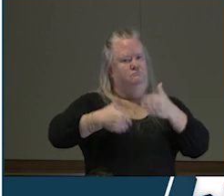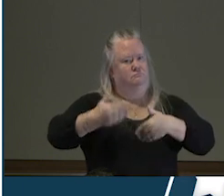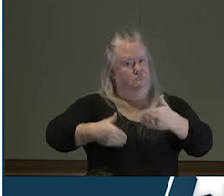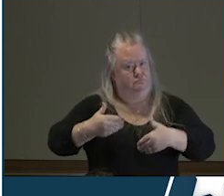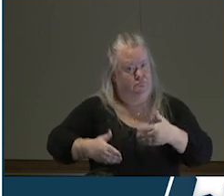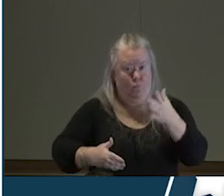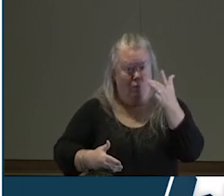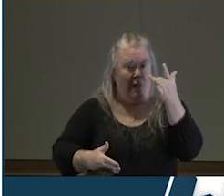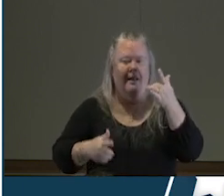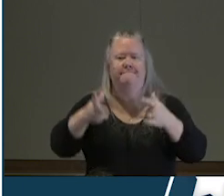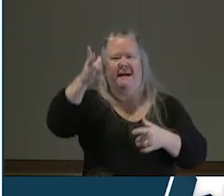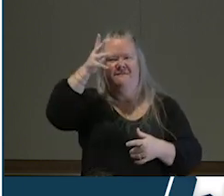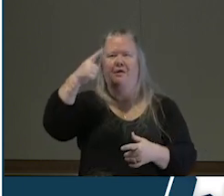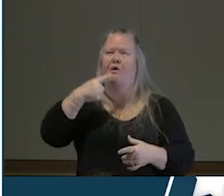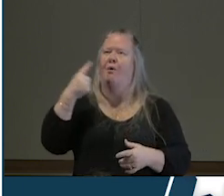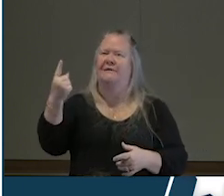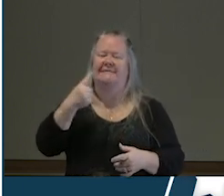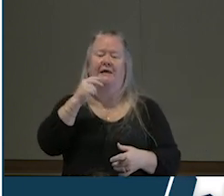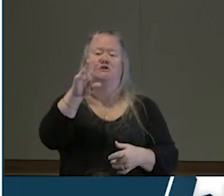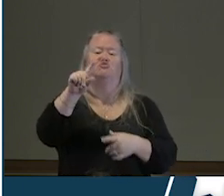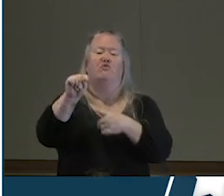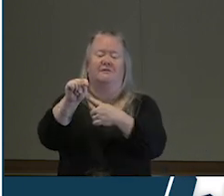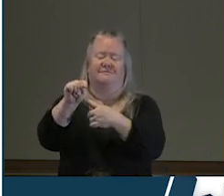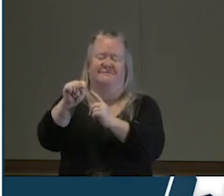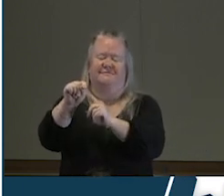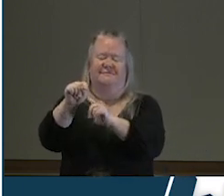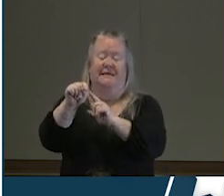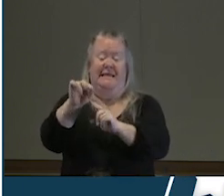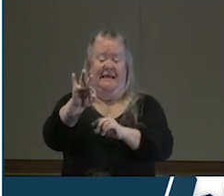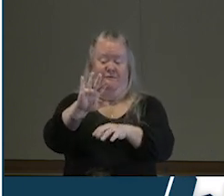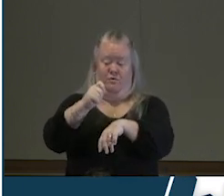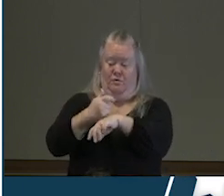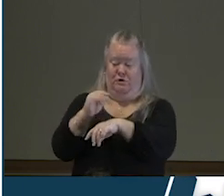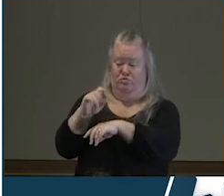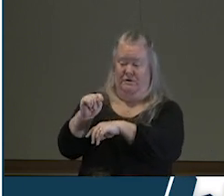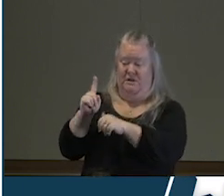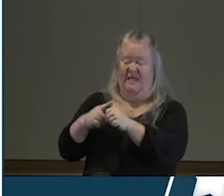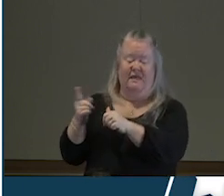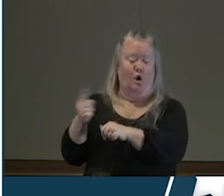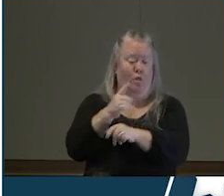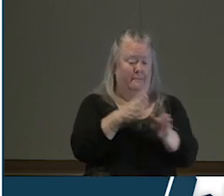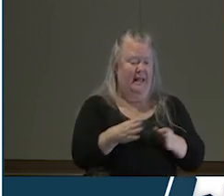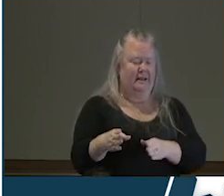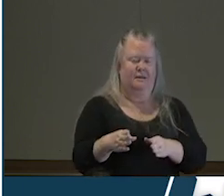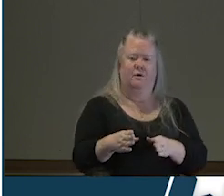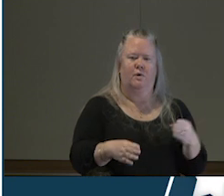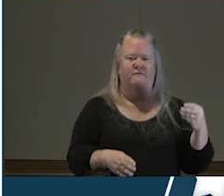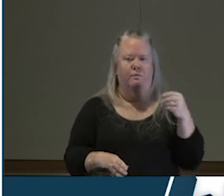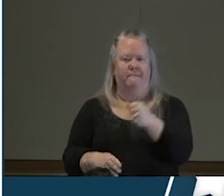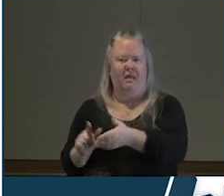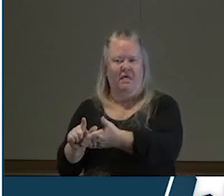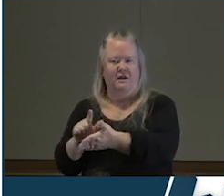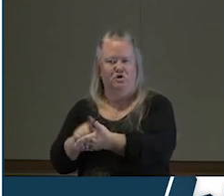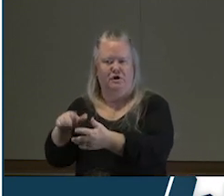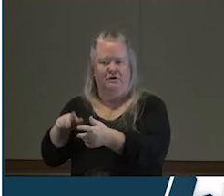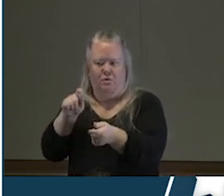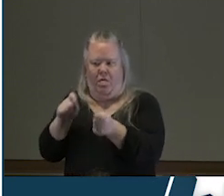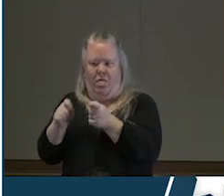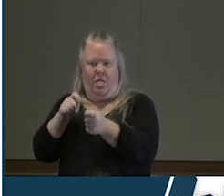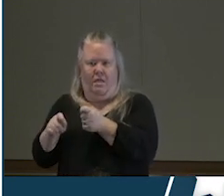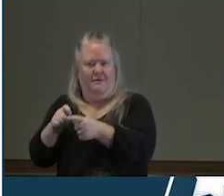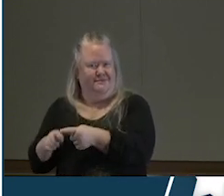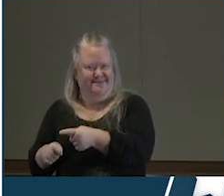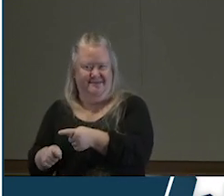because my father would always say with trust, if you create the trust and then go do the planning, you have to pay the attorney to edit the